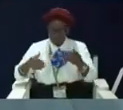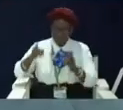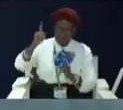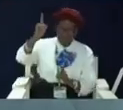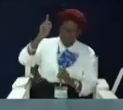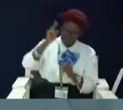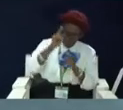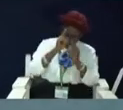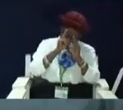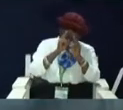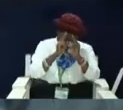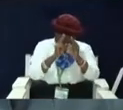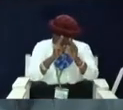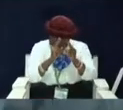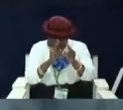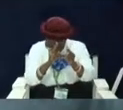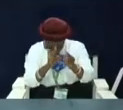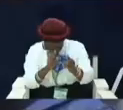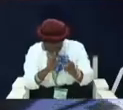Give you